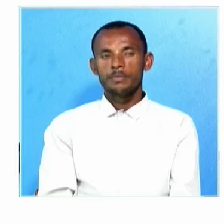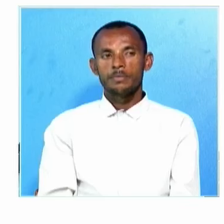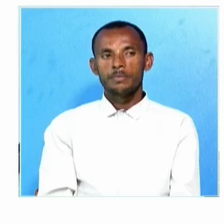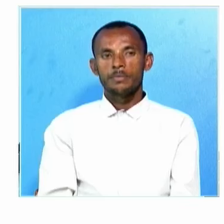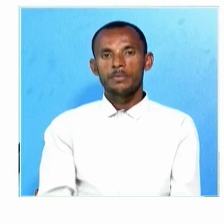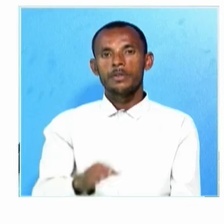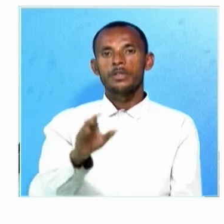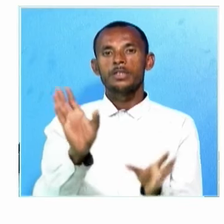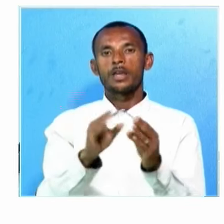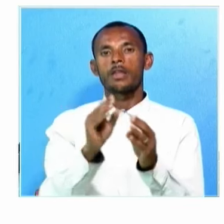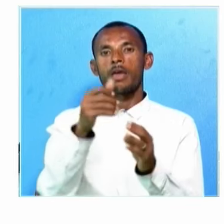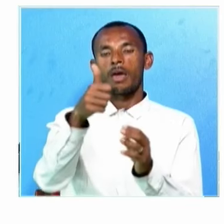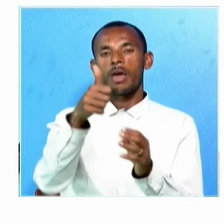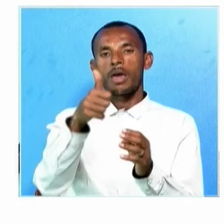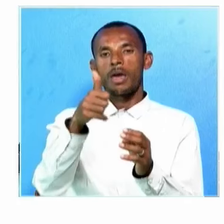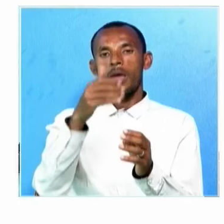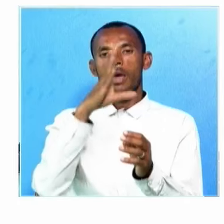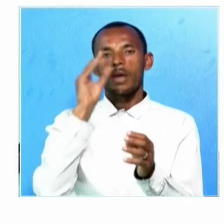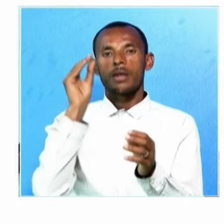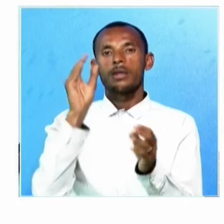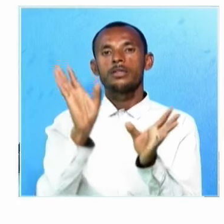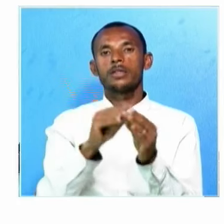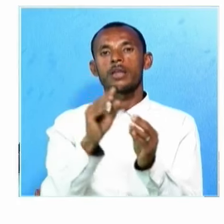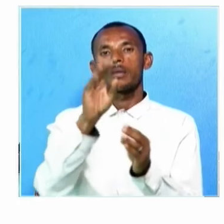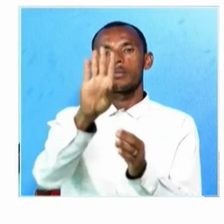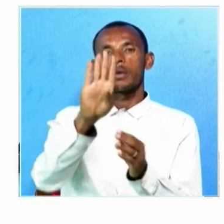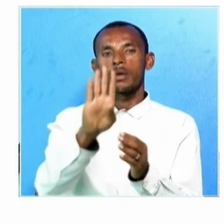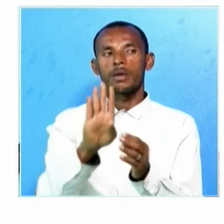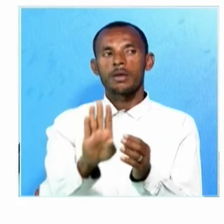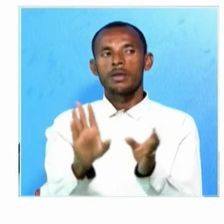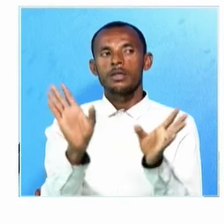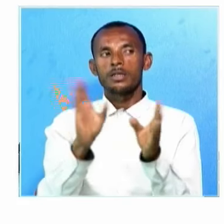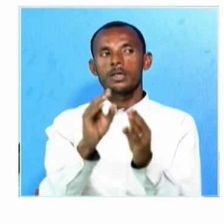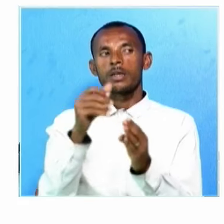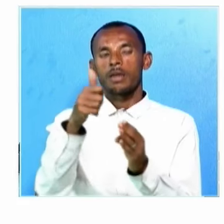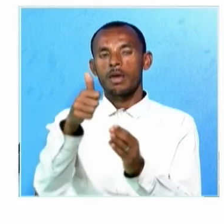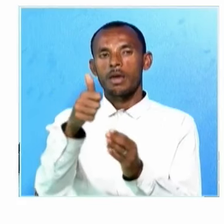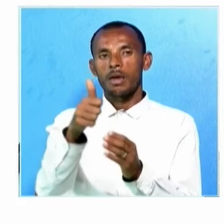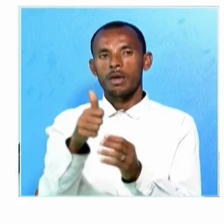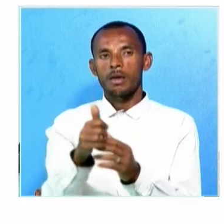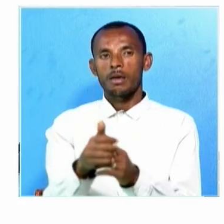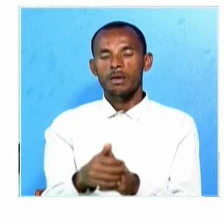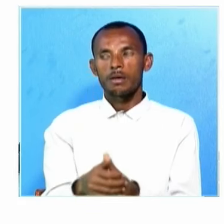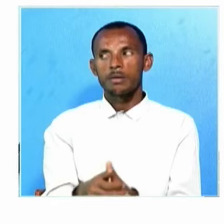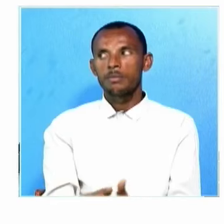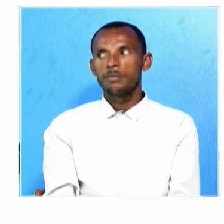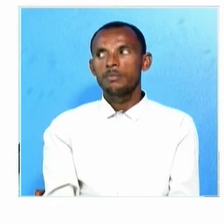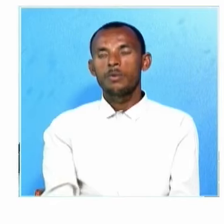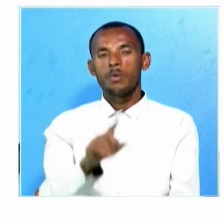Set A and set B. Here set A.